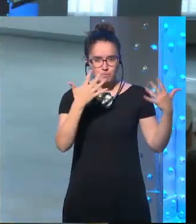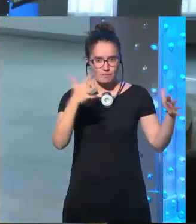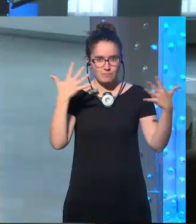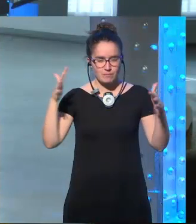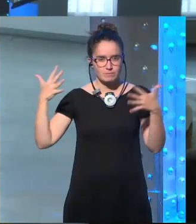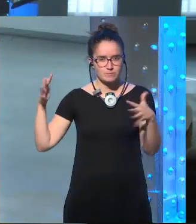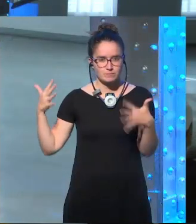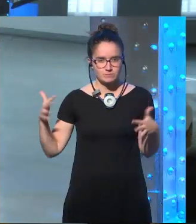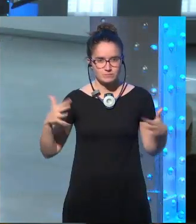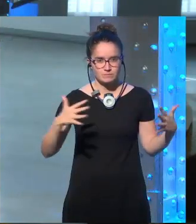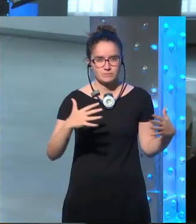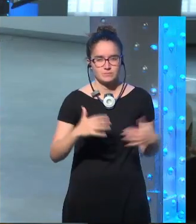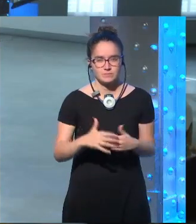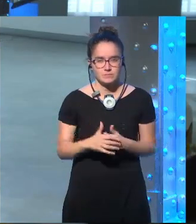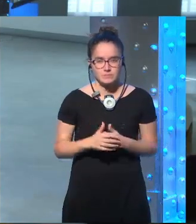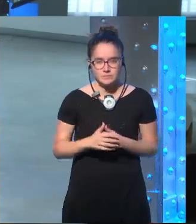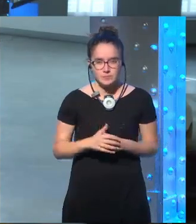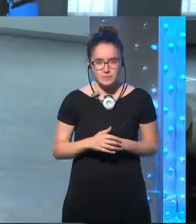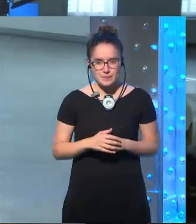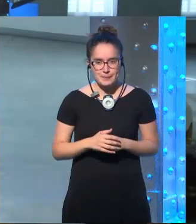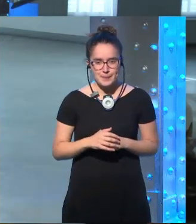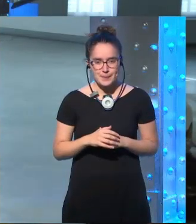our agenda. Carl, you have the floor.